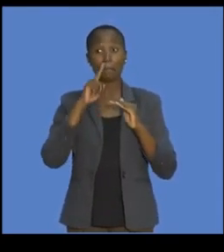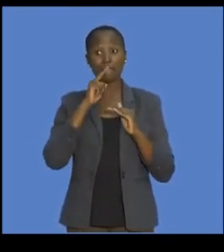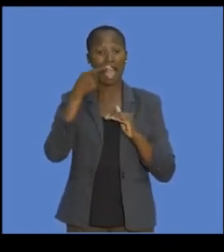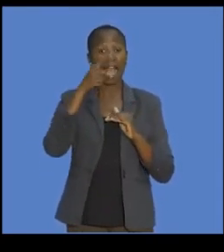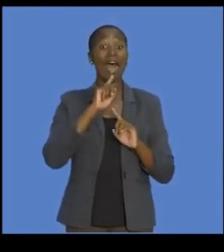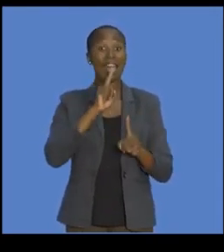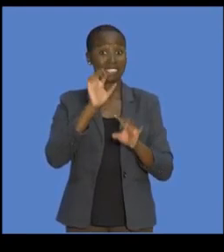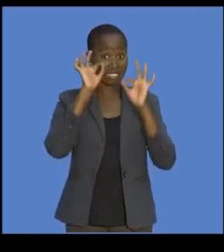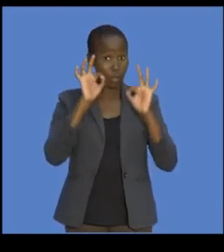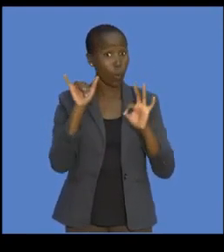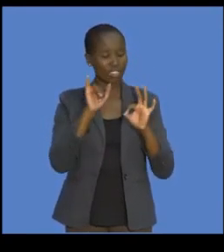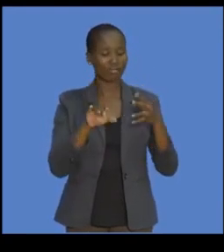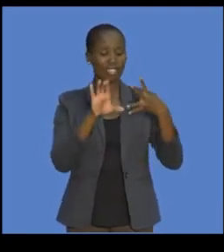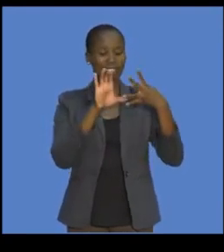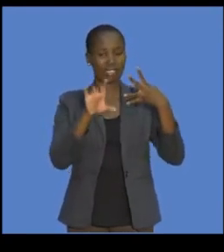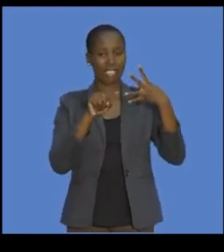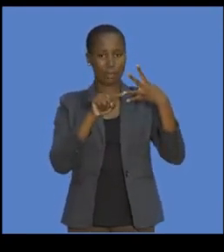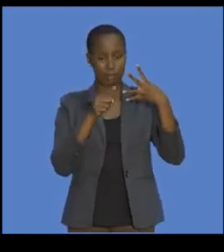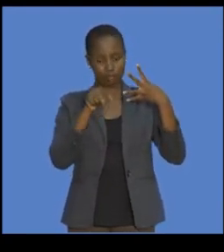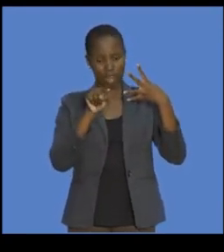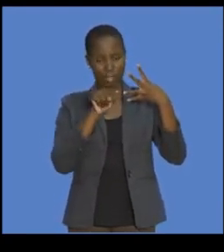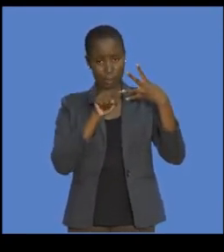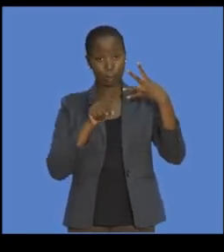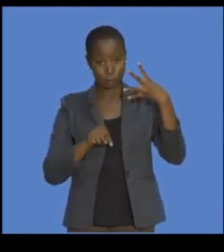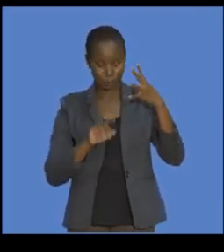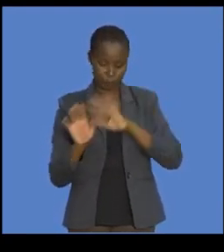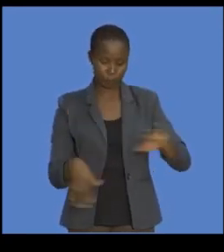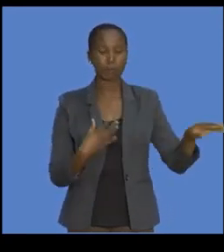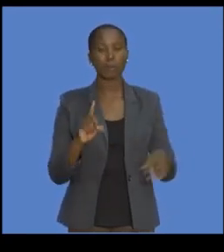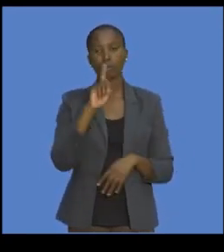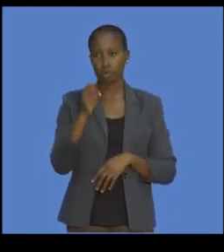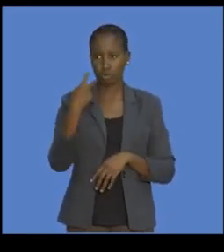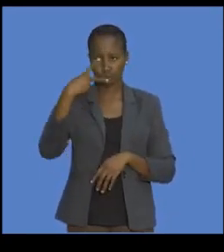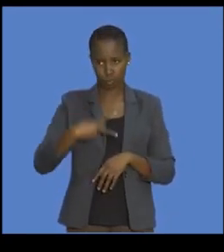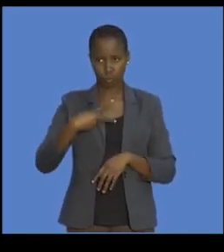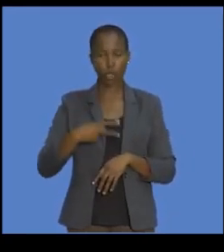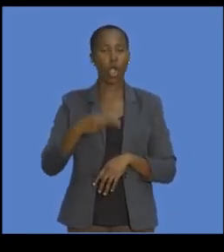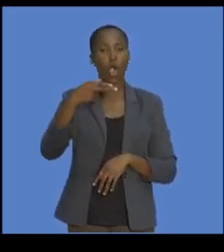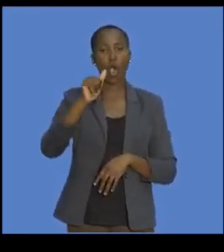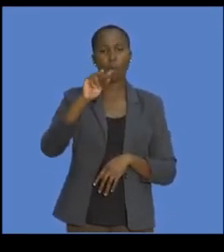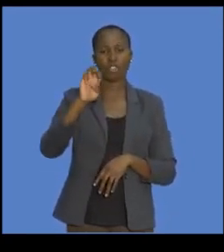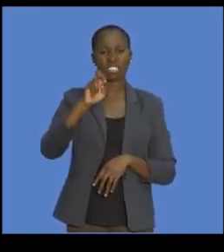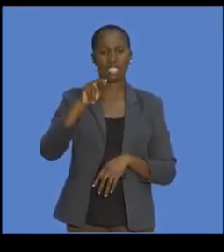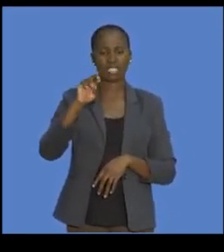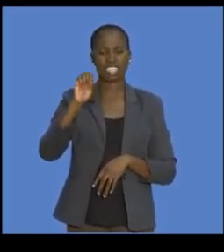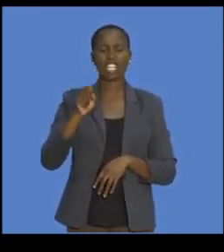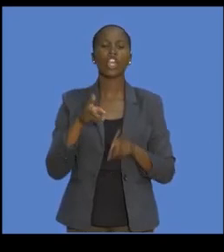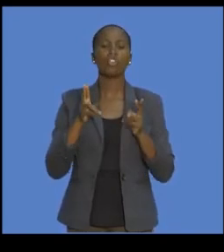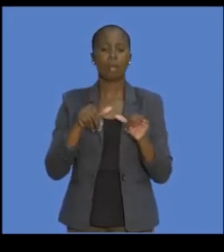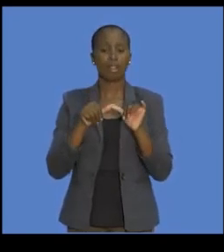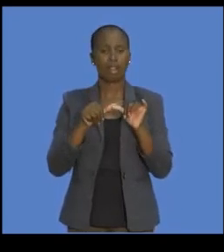C. The next question, homeostasis in the human body is often maintained by, let's look